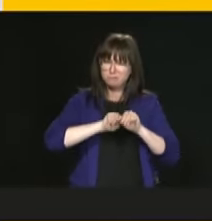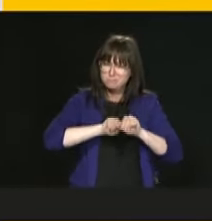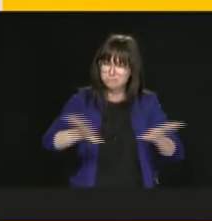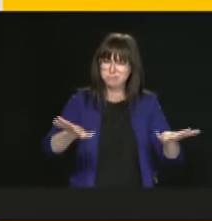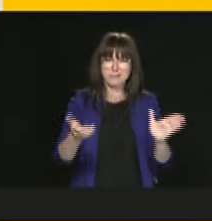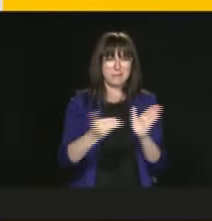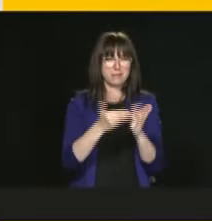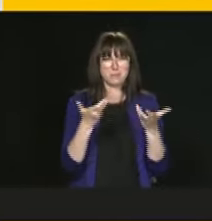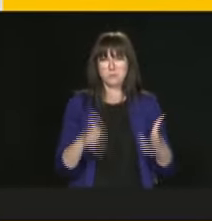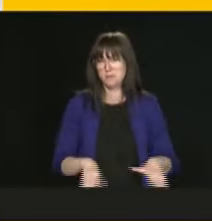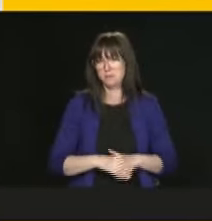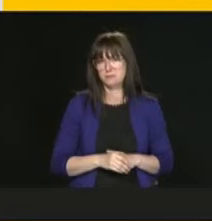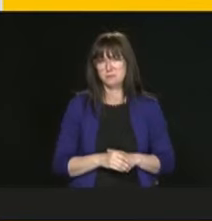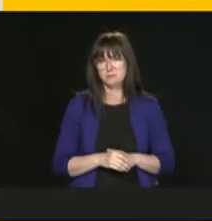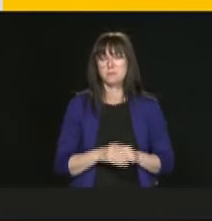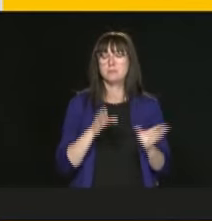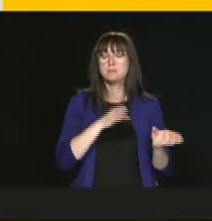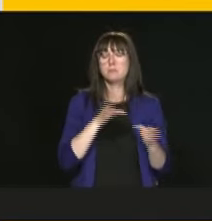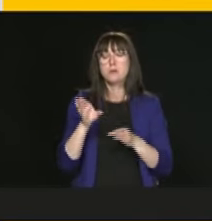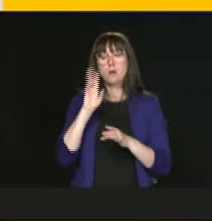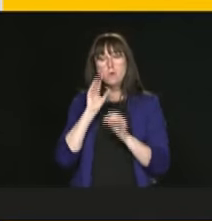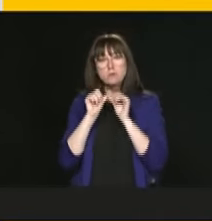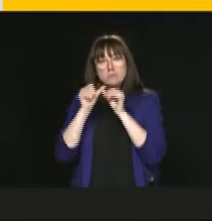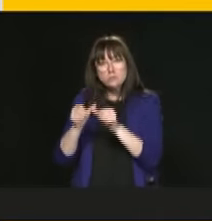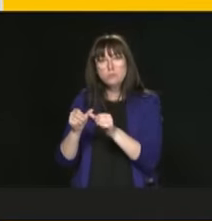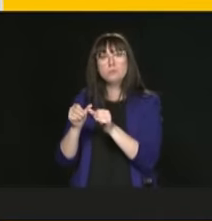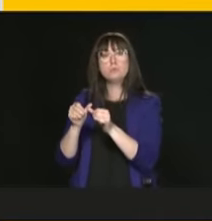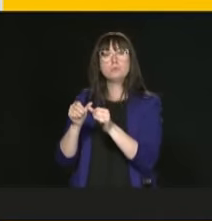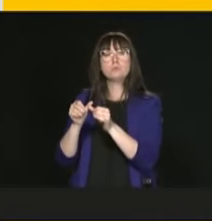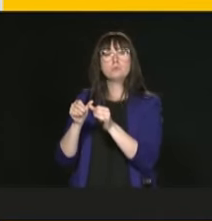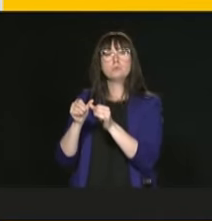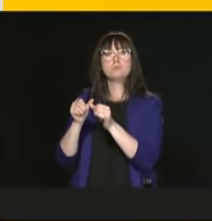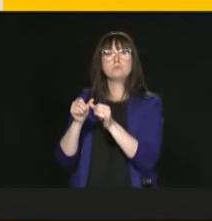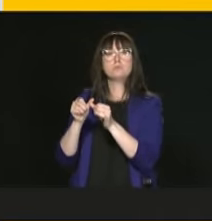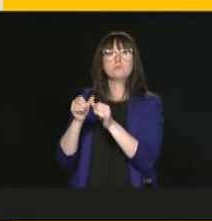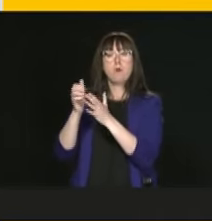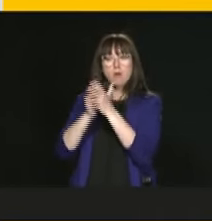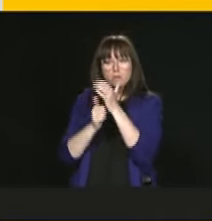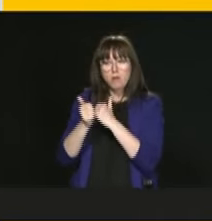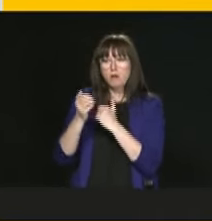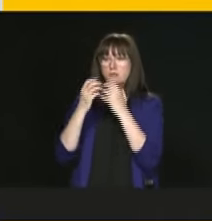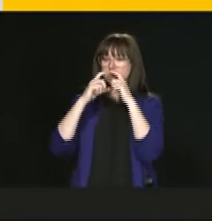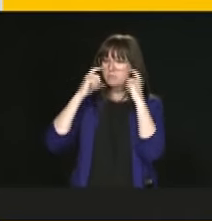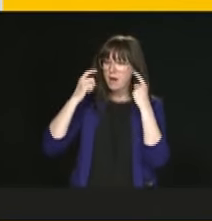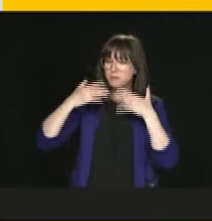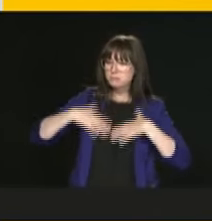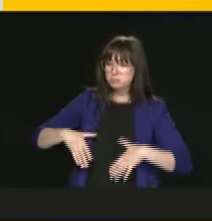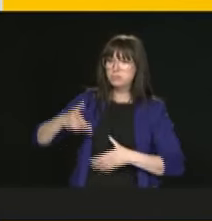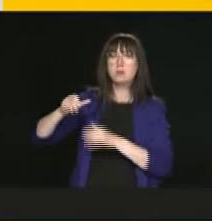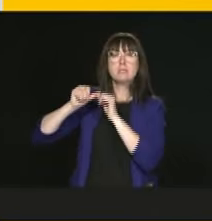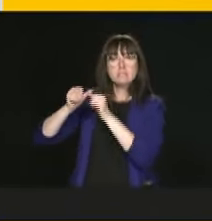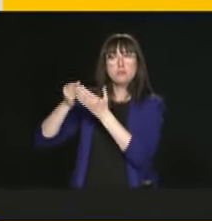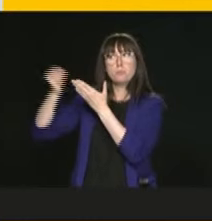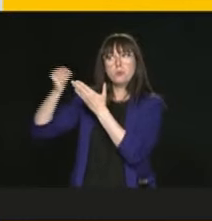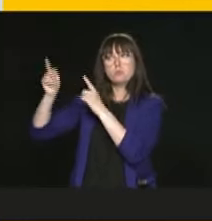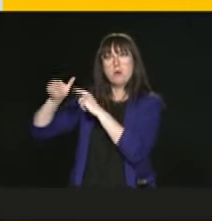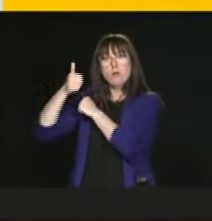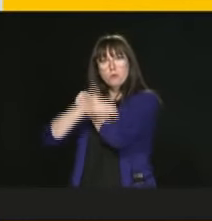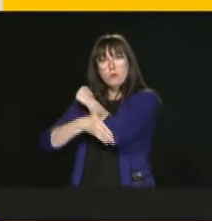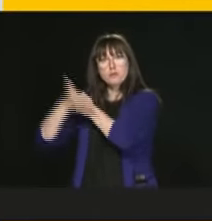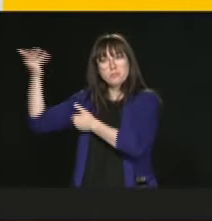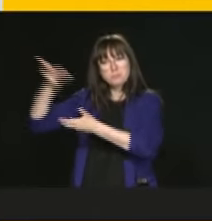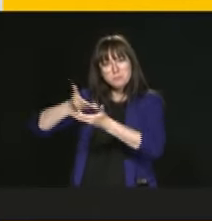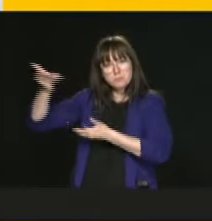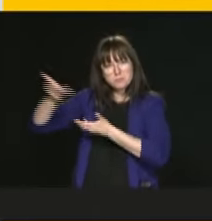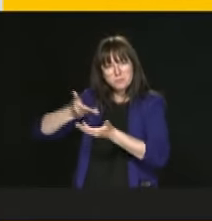will continue to work on this and to bring in PPE. We will also be working with